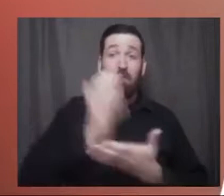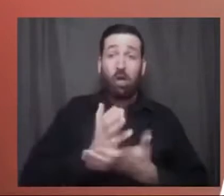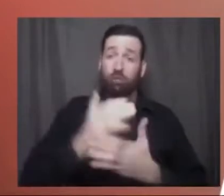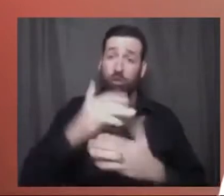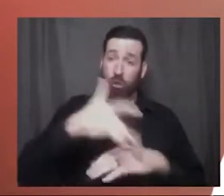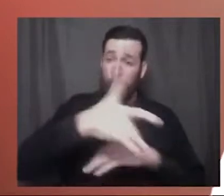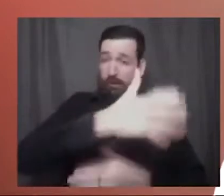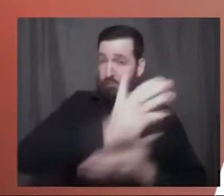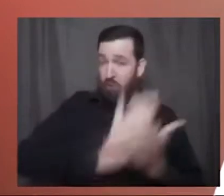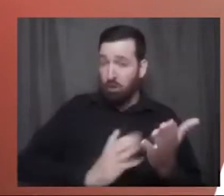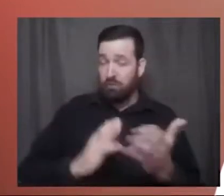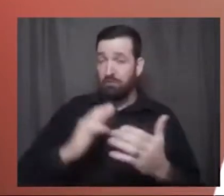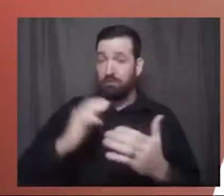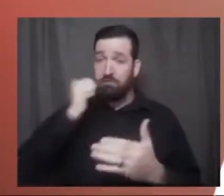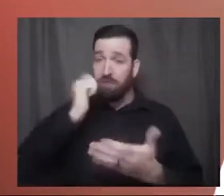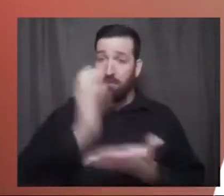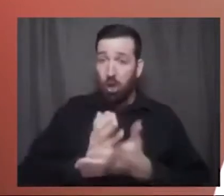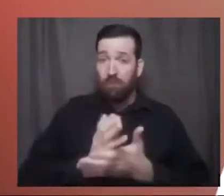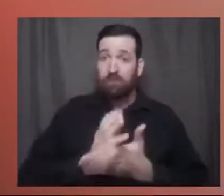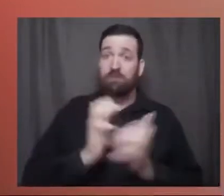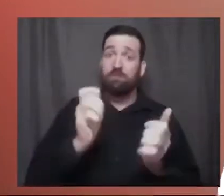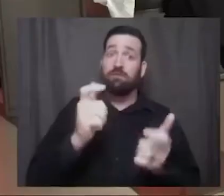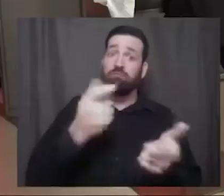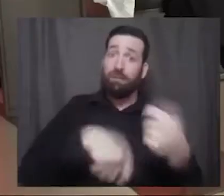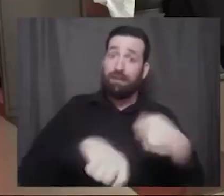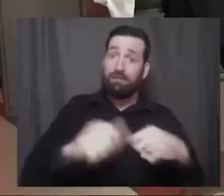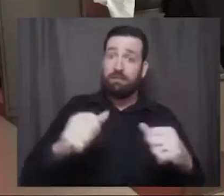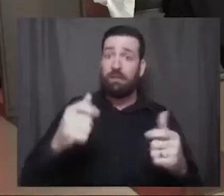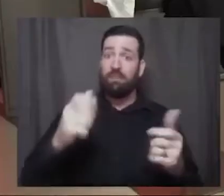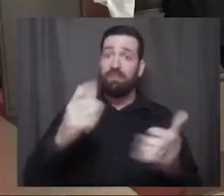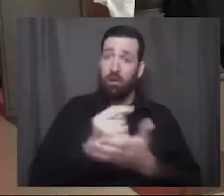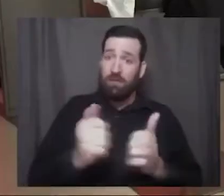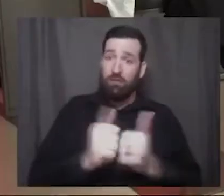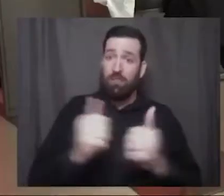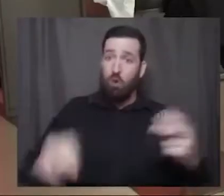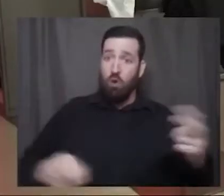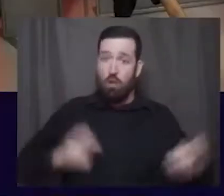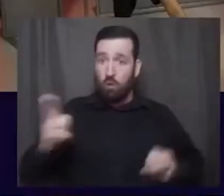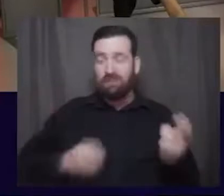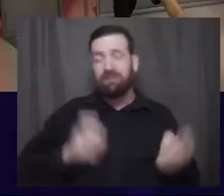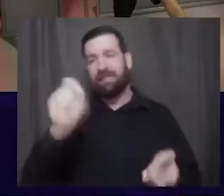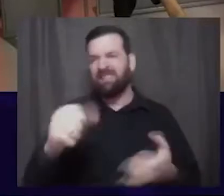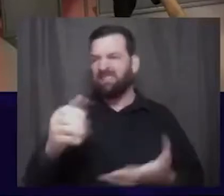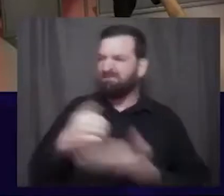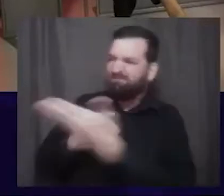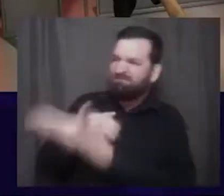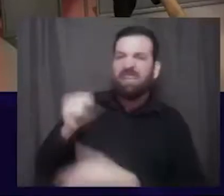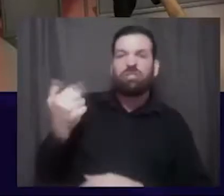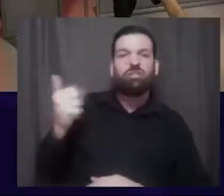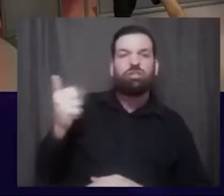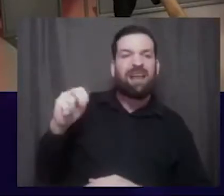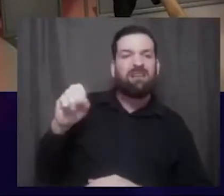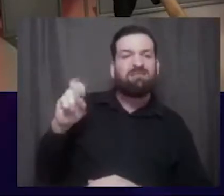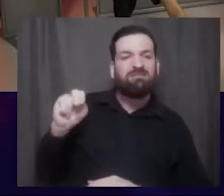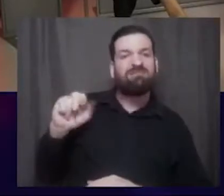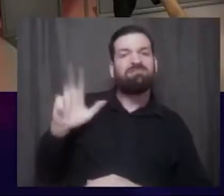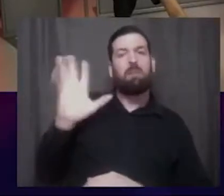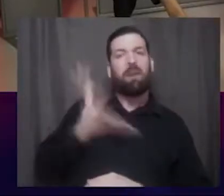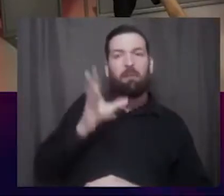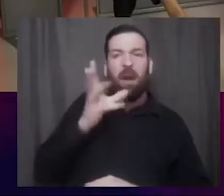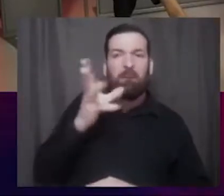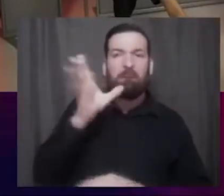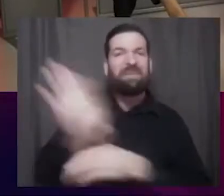replacement therapy with hormones? Yes, you can. I want to bring in our patient, Shannon, our mama, our patient, our busy mom. Is